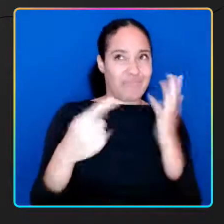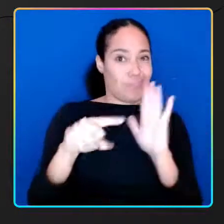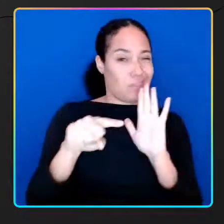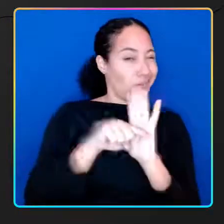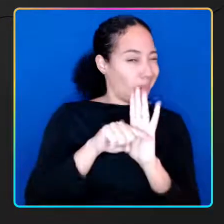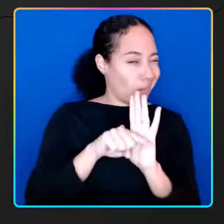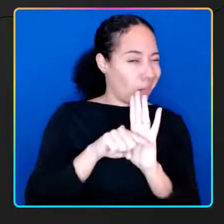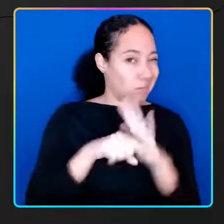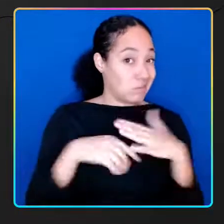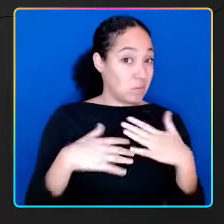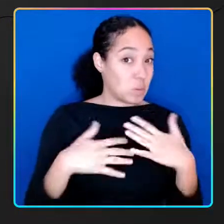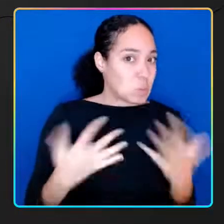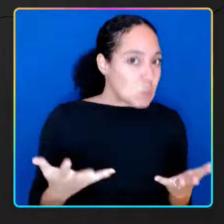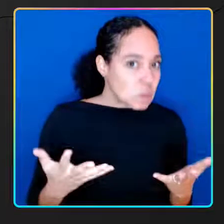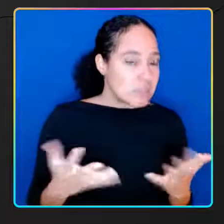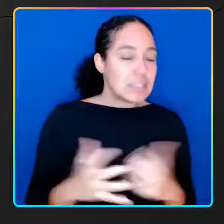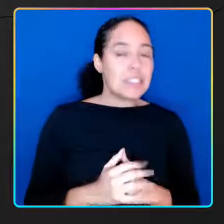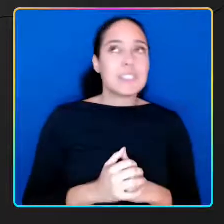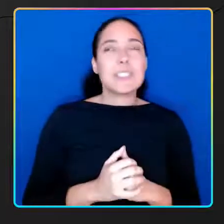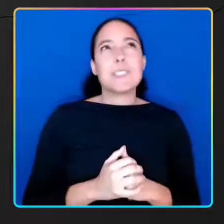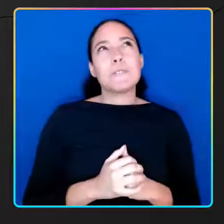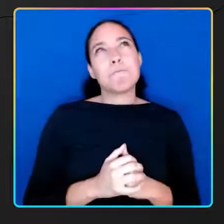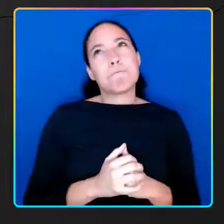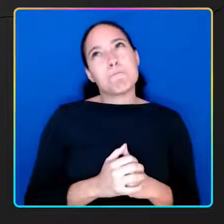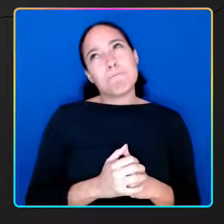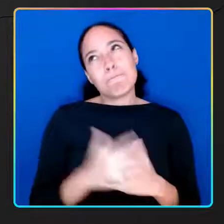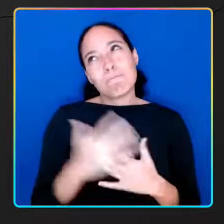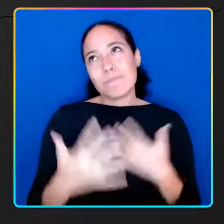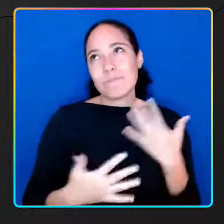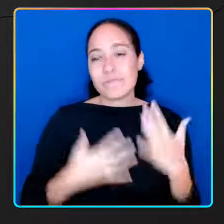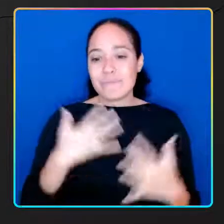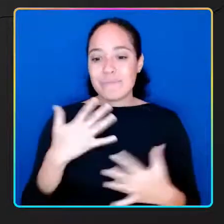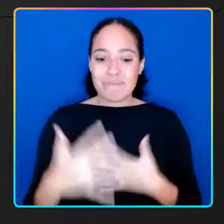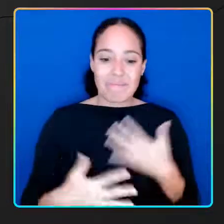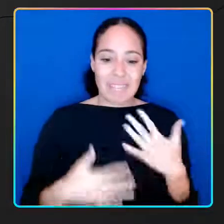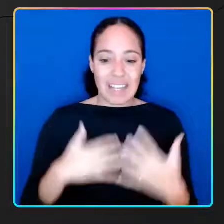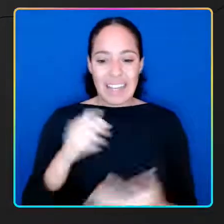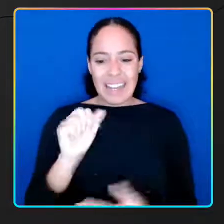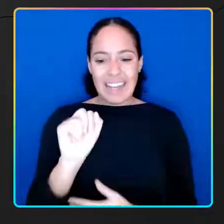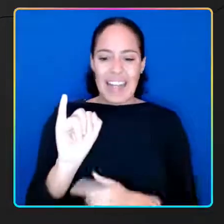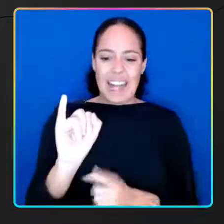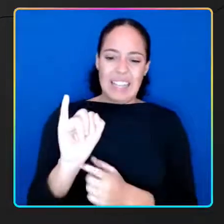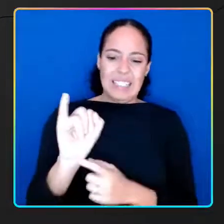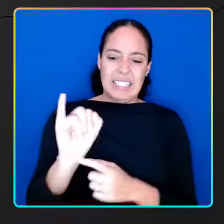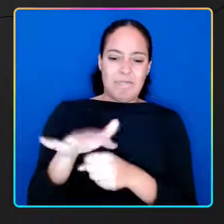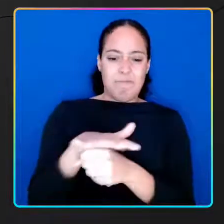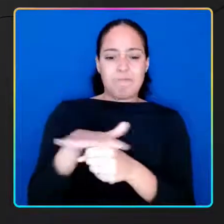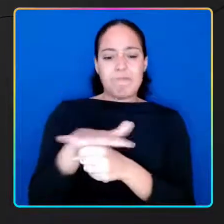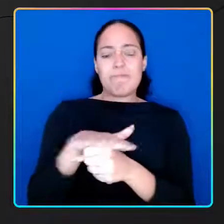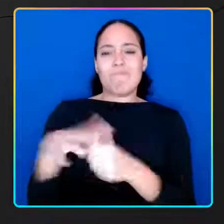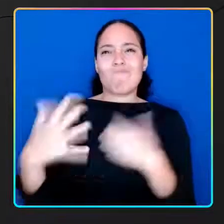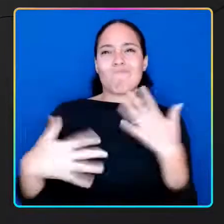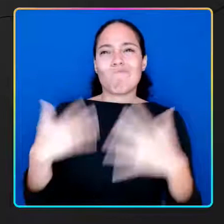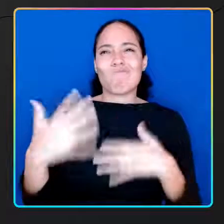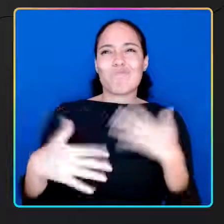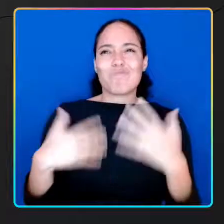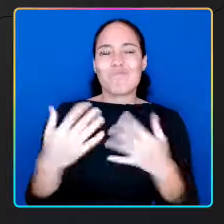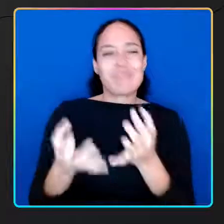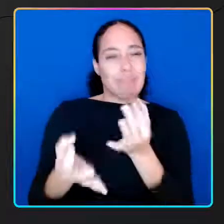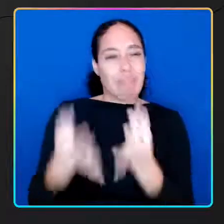that there's a lot of potential for doing things that aren't